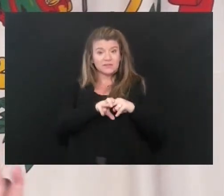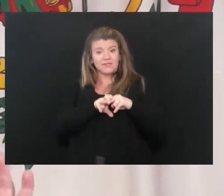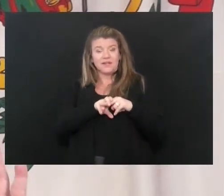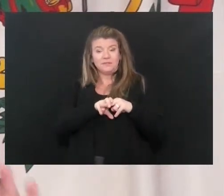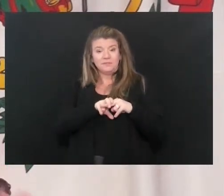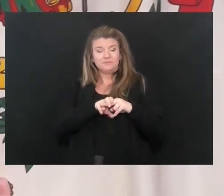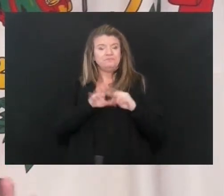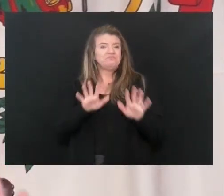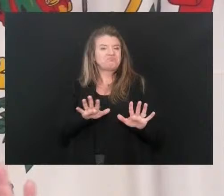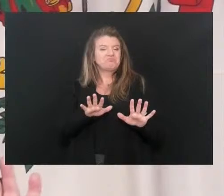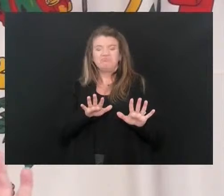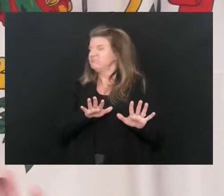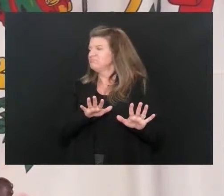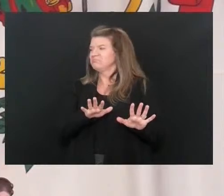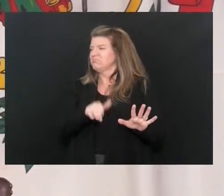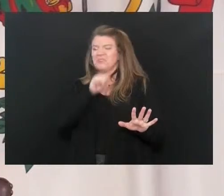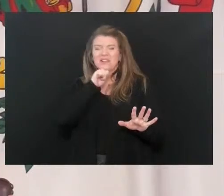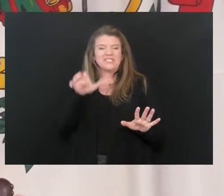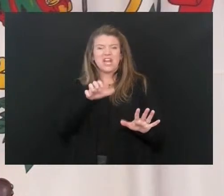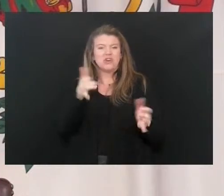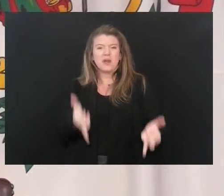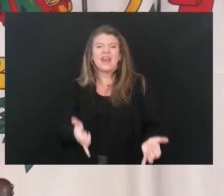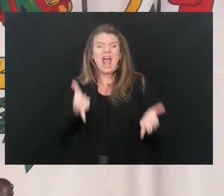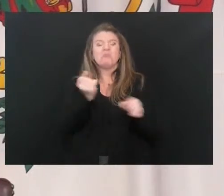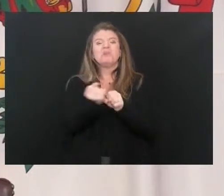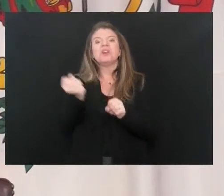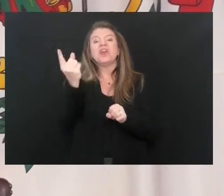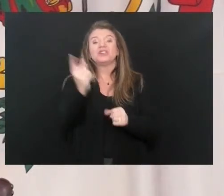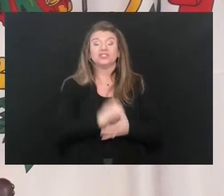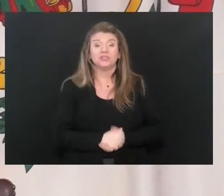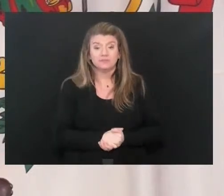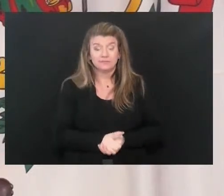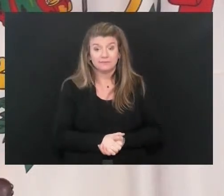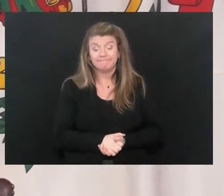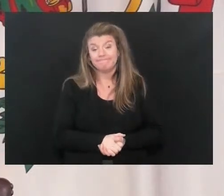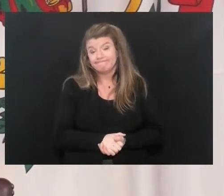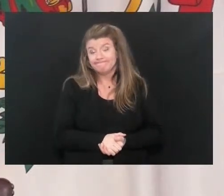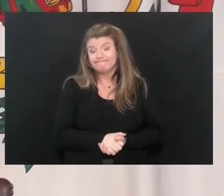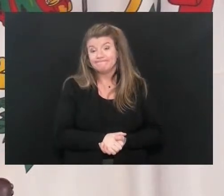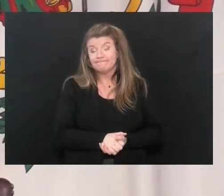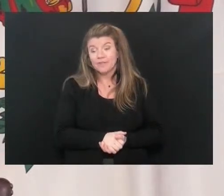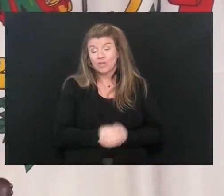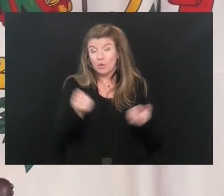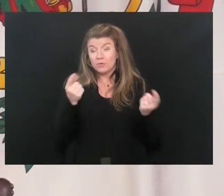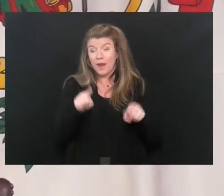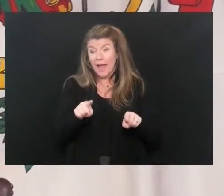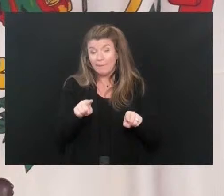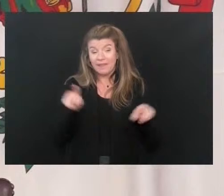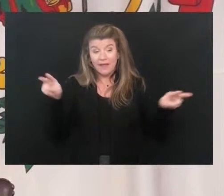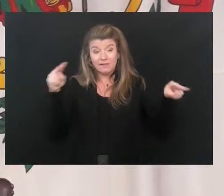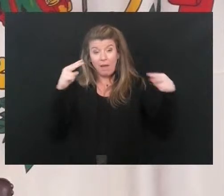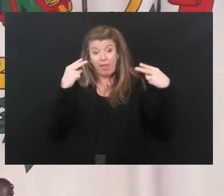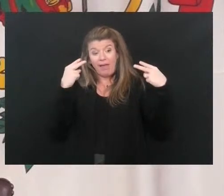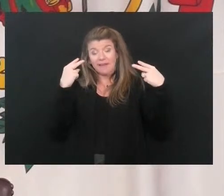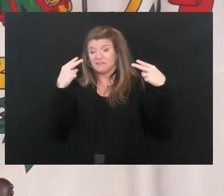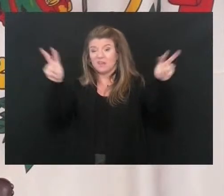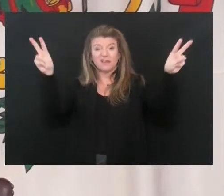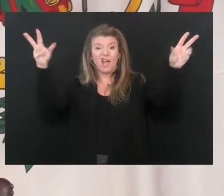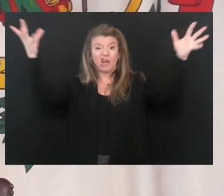let's don't do it, let's do it next year? And you know what you're going to awaken to? You're going to awaken to the spotlight on us will be long